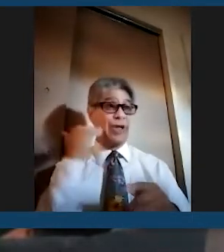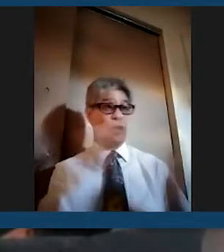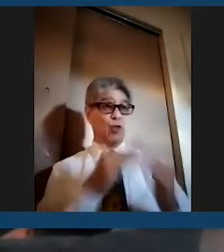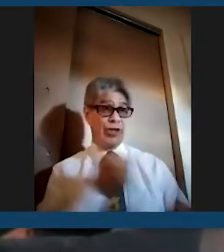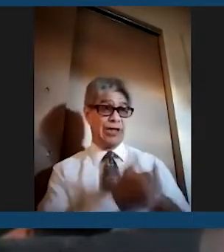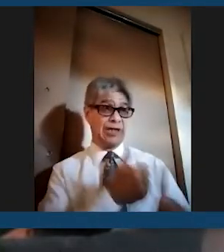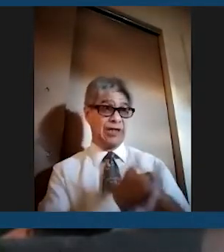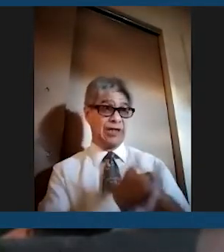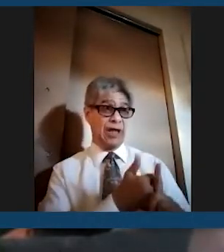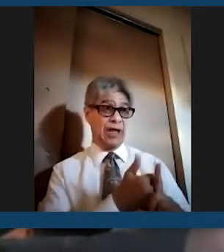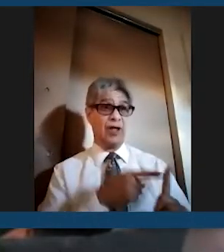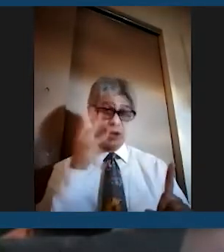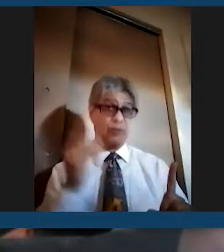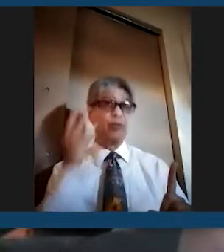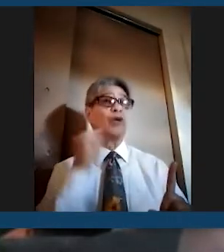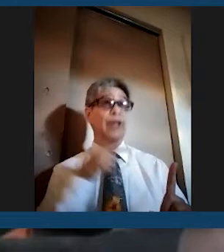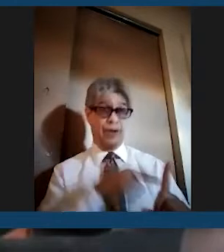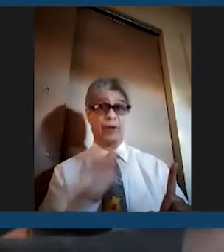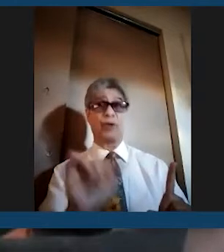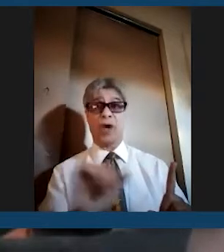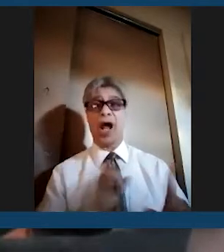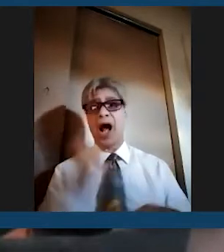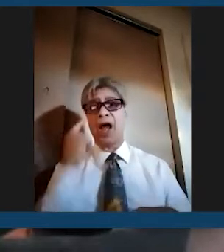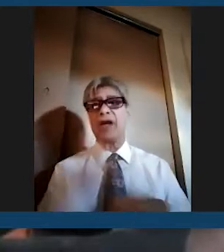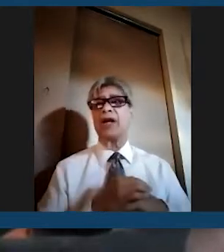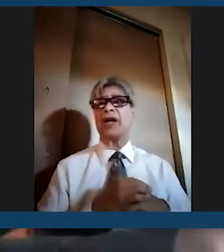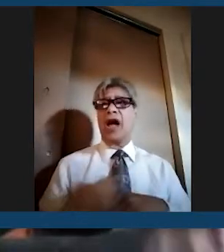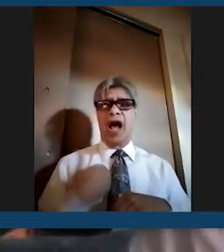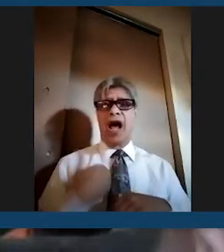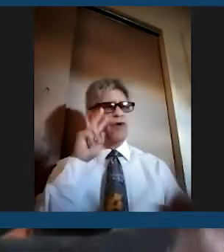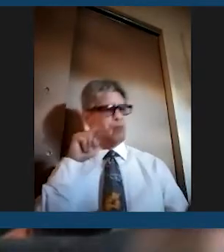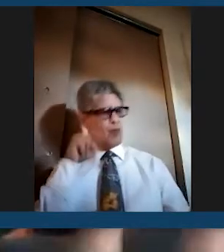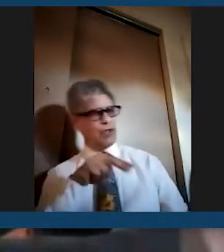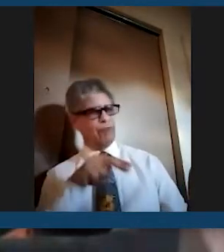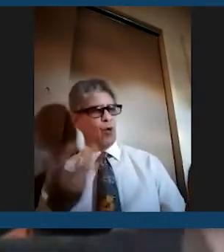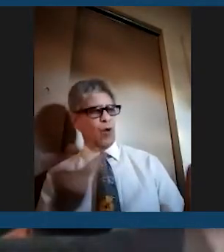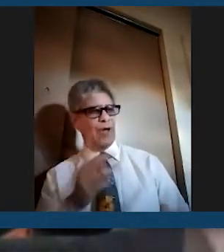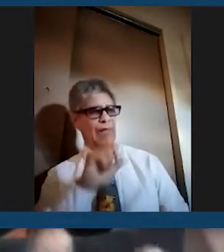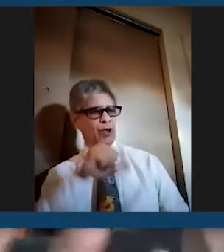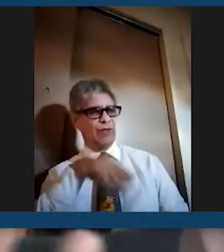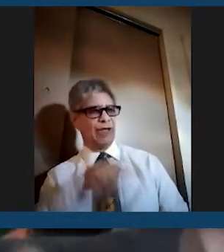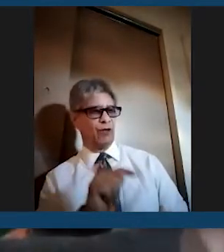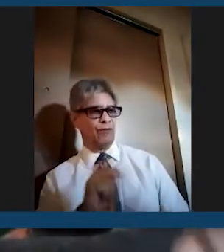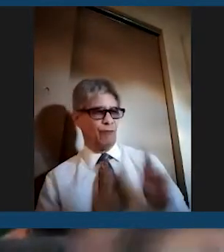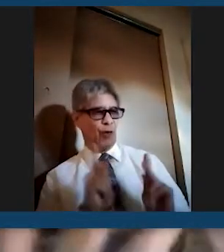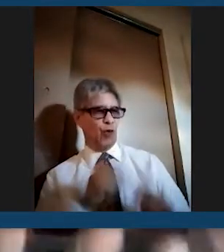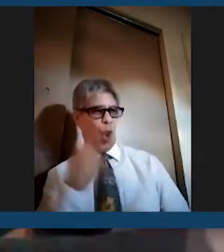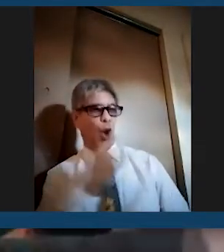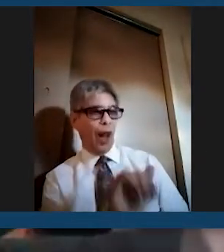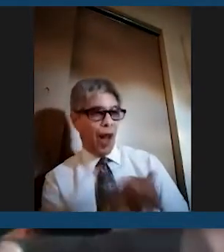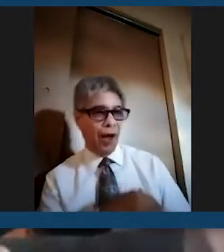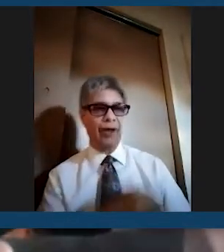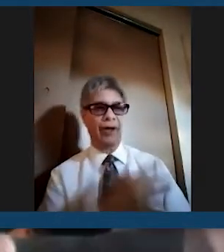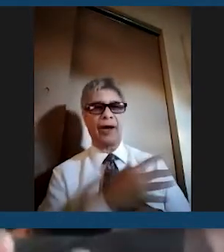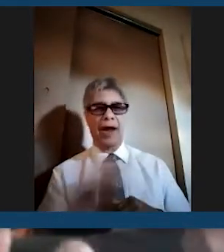a journey there as well. I think, there's a perception of what LGBTQ folks look like. I think, the mainstream perception